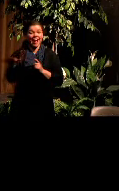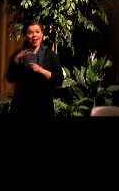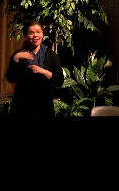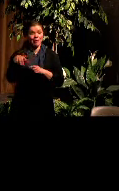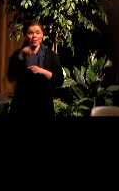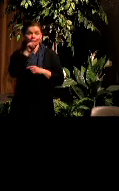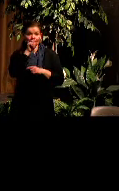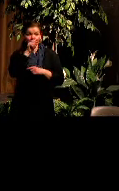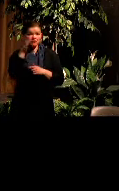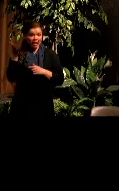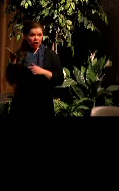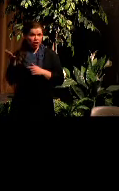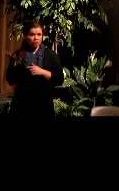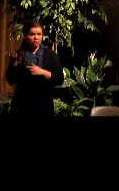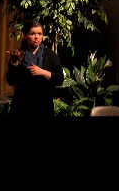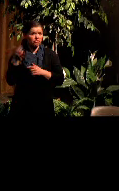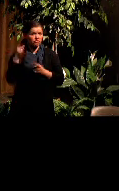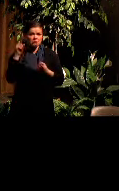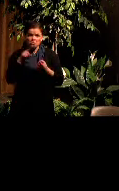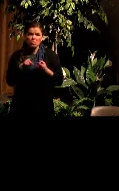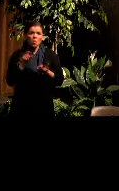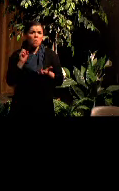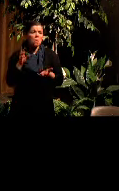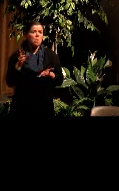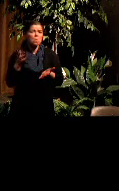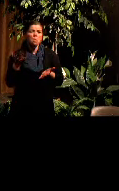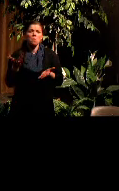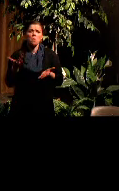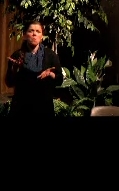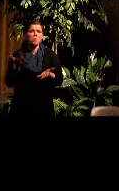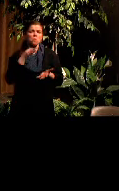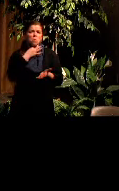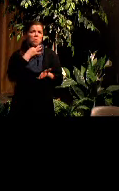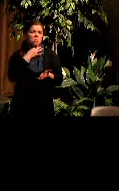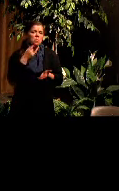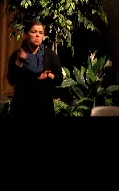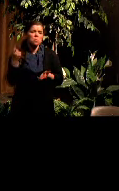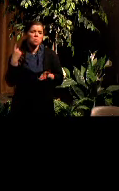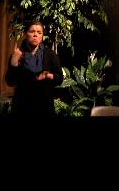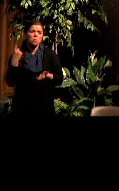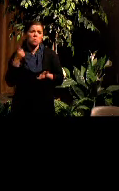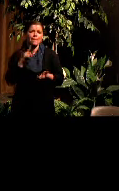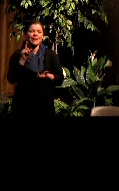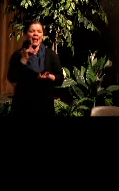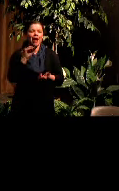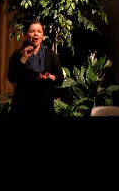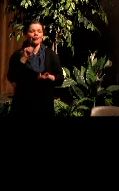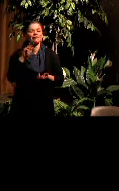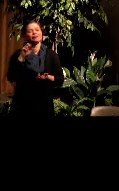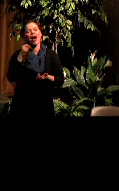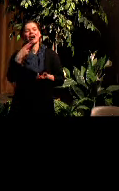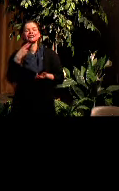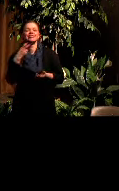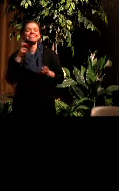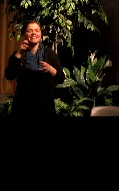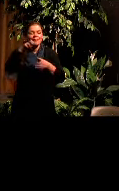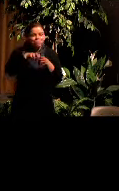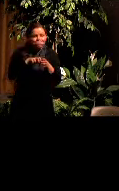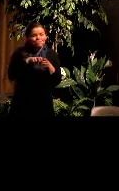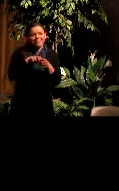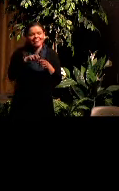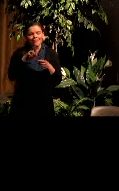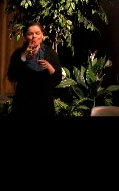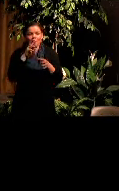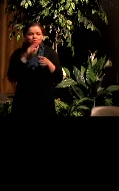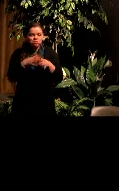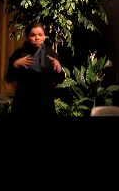areas such as Horicon Marsh? Or they come in and they nest or breed and then they go on, Yeah, I'm not